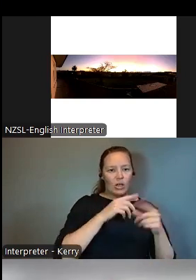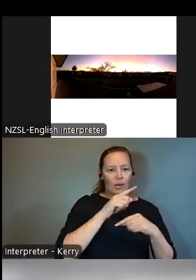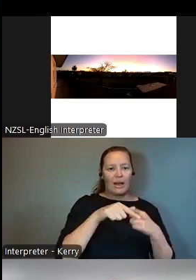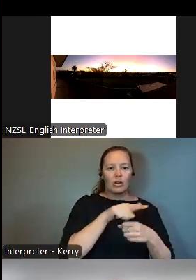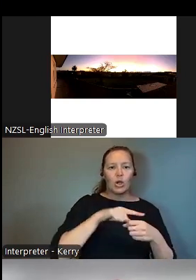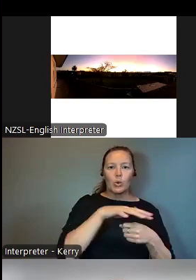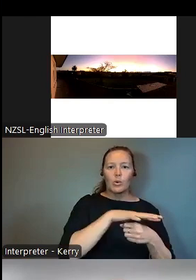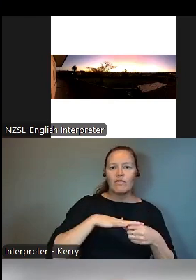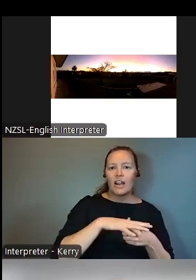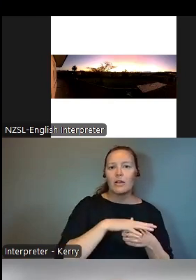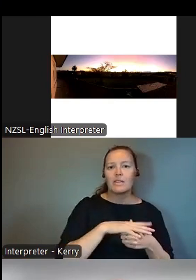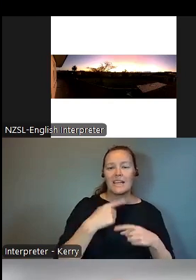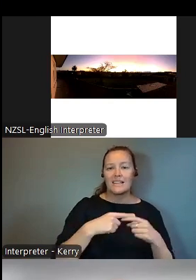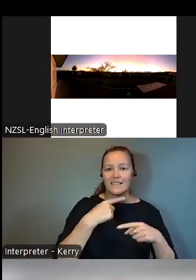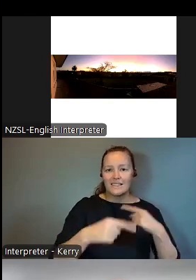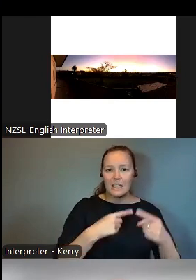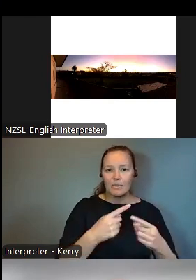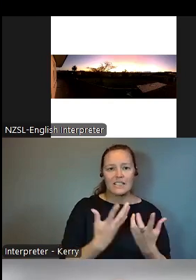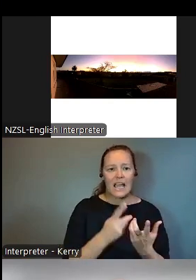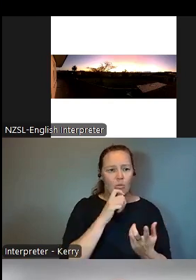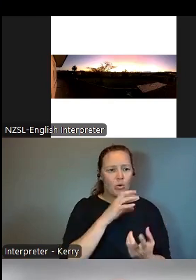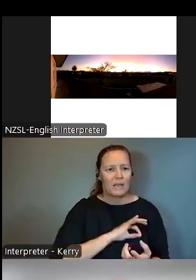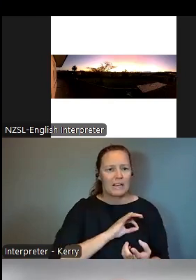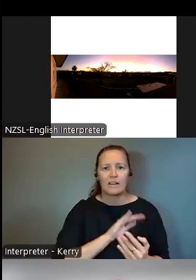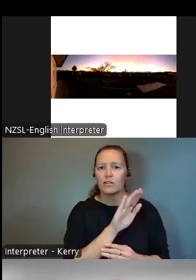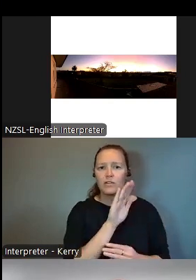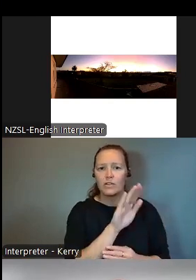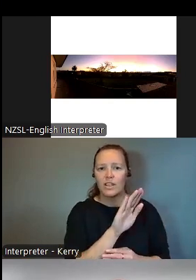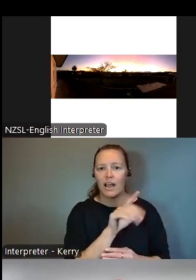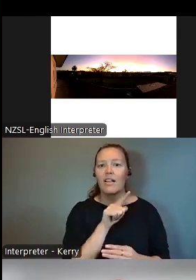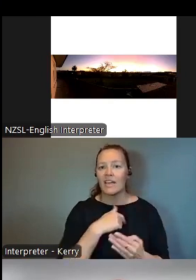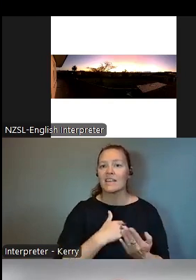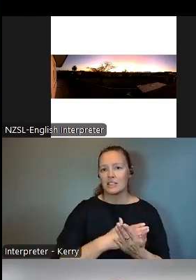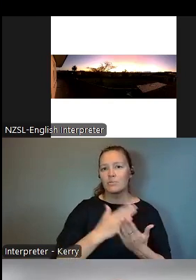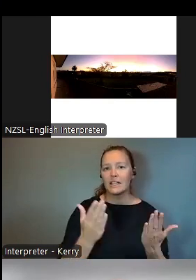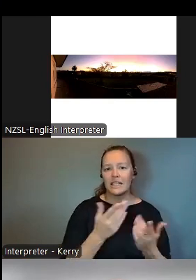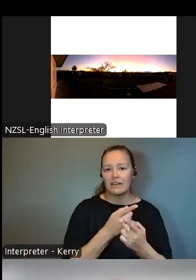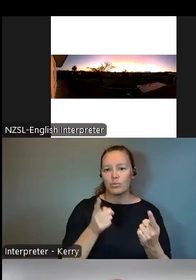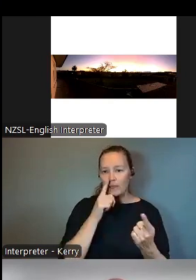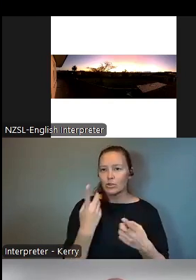sustainability benefit them in the future? That has to be clear for people.